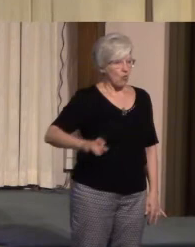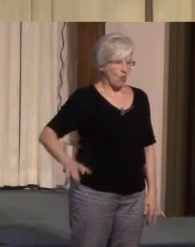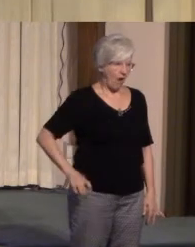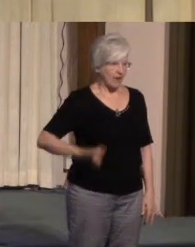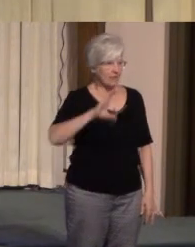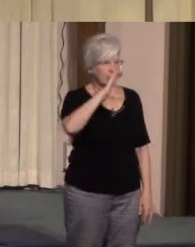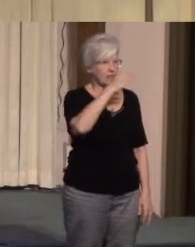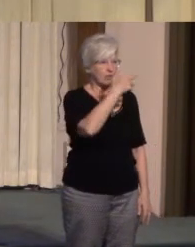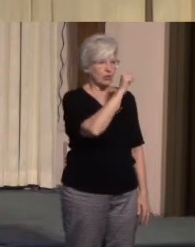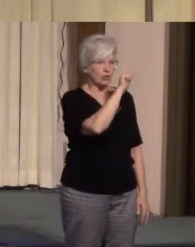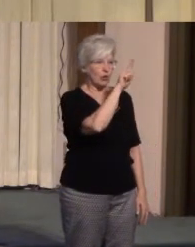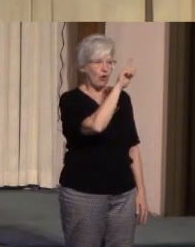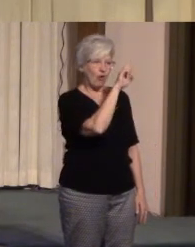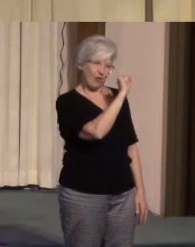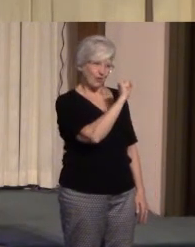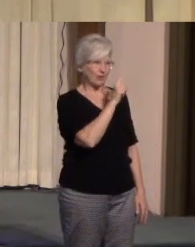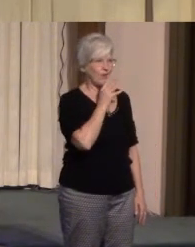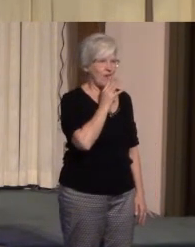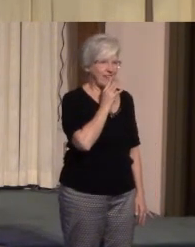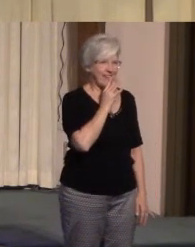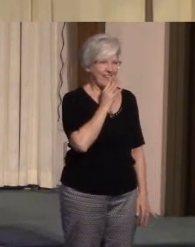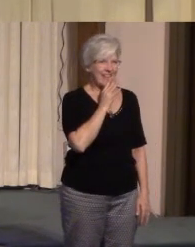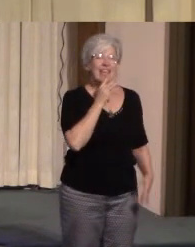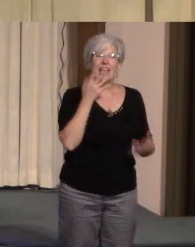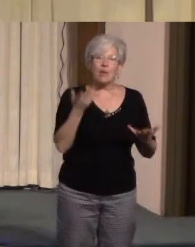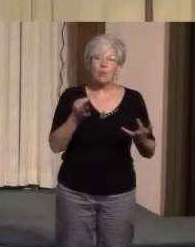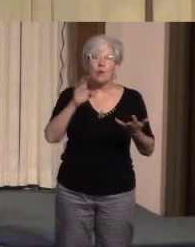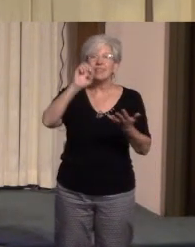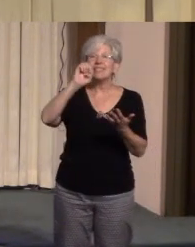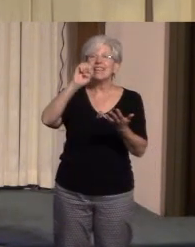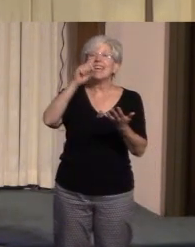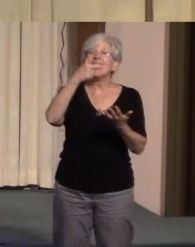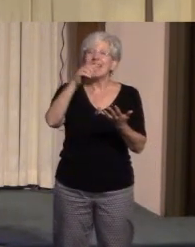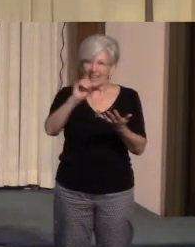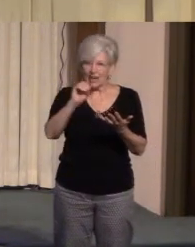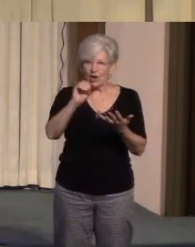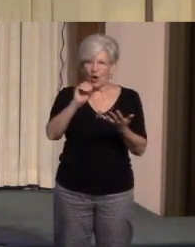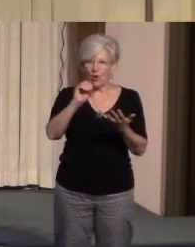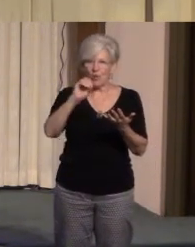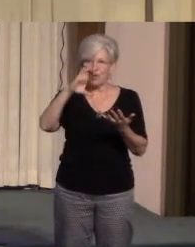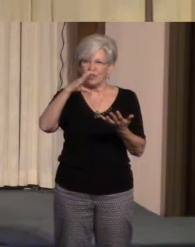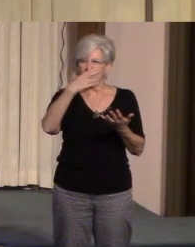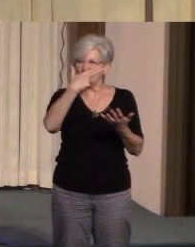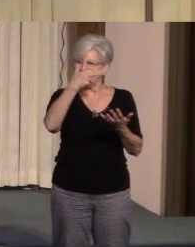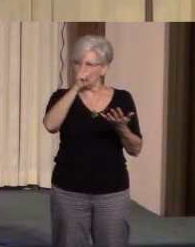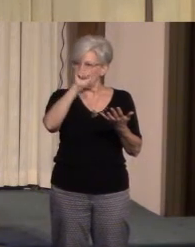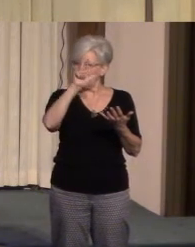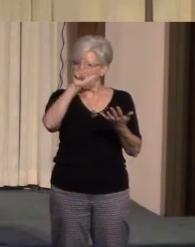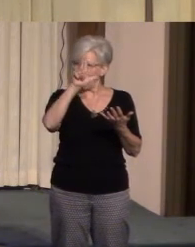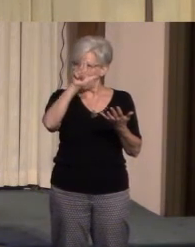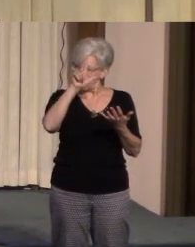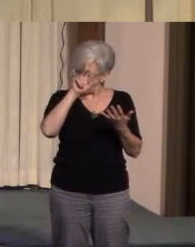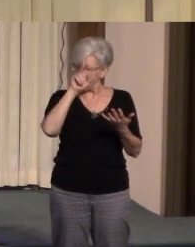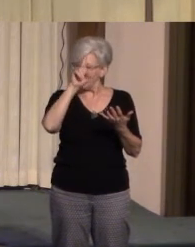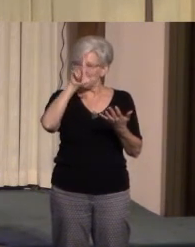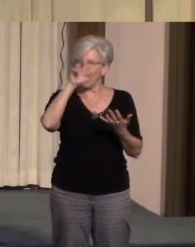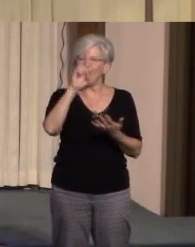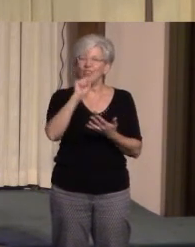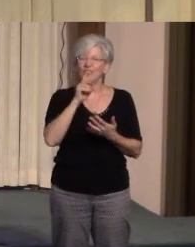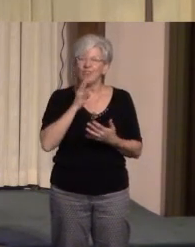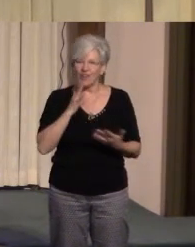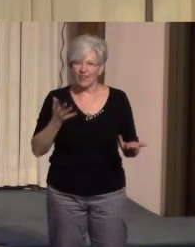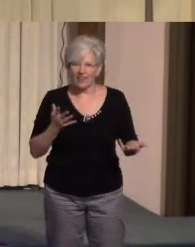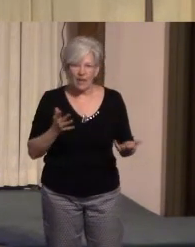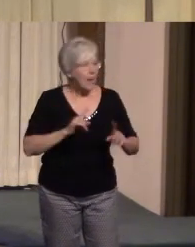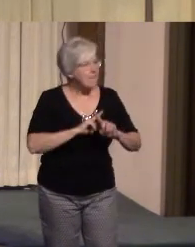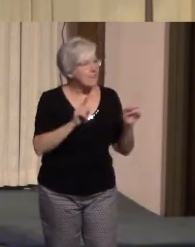talking. That was ego Charles, okay? But it's still all in that big box we call God because I have free